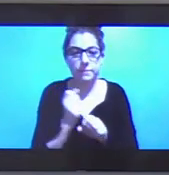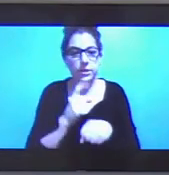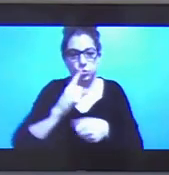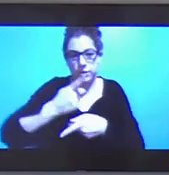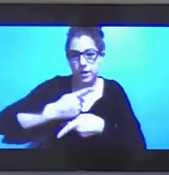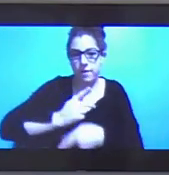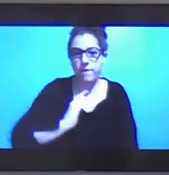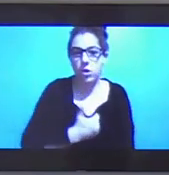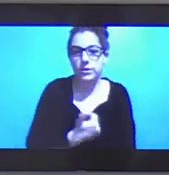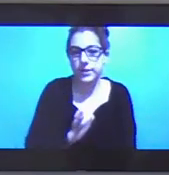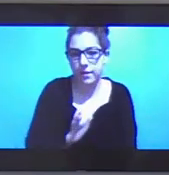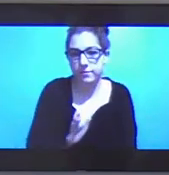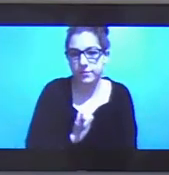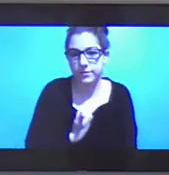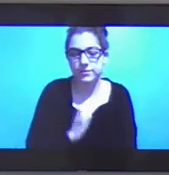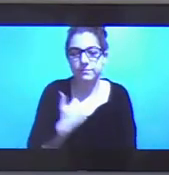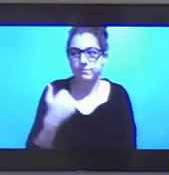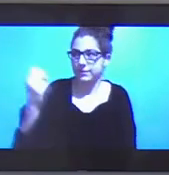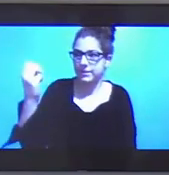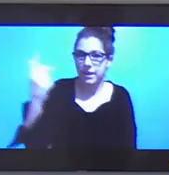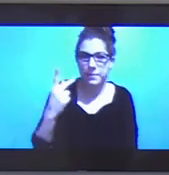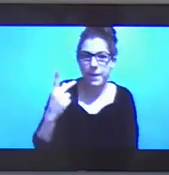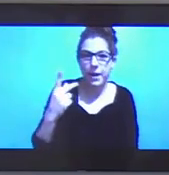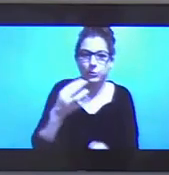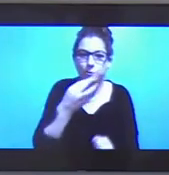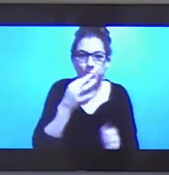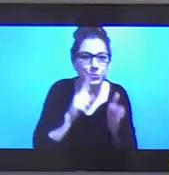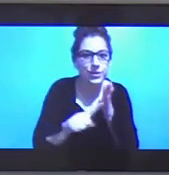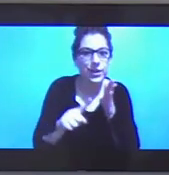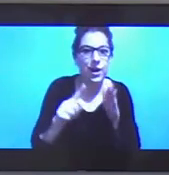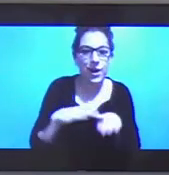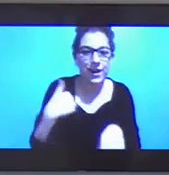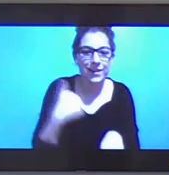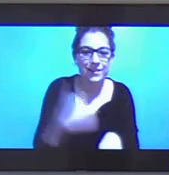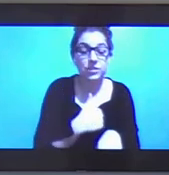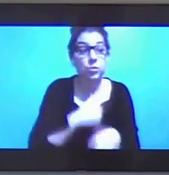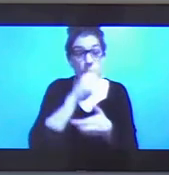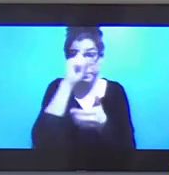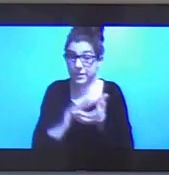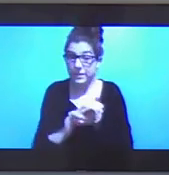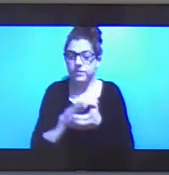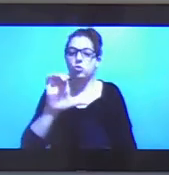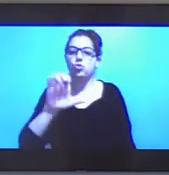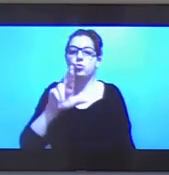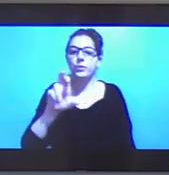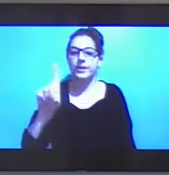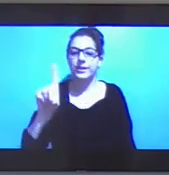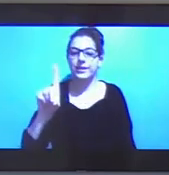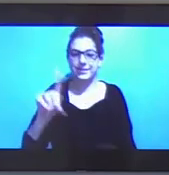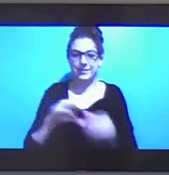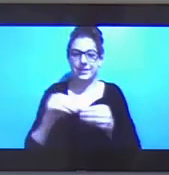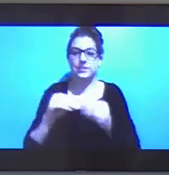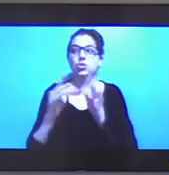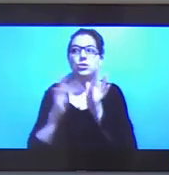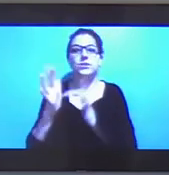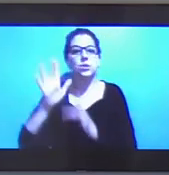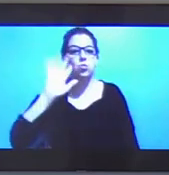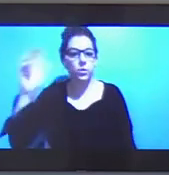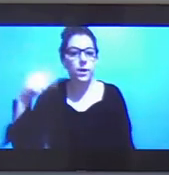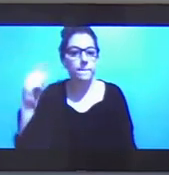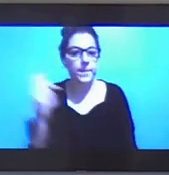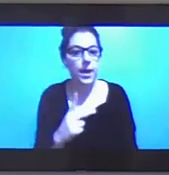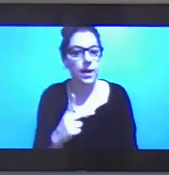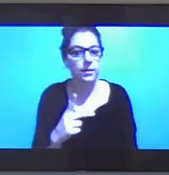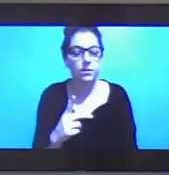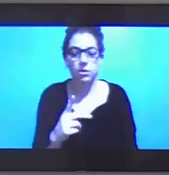ourselves. He's coming back to check on us. We believe, as we confess in the creed, right, that Jesus will return, that there is a world